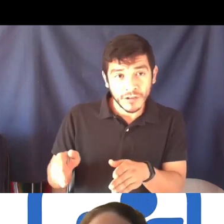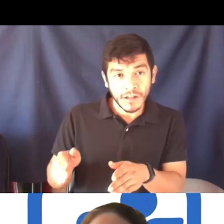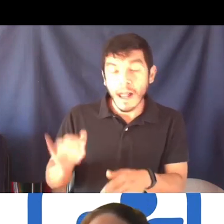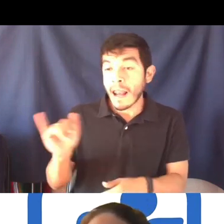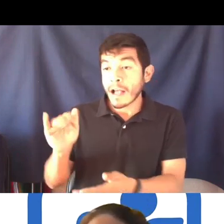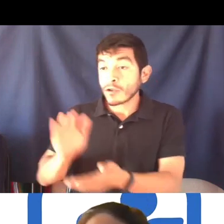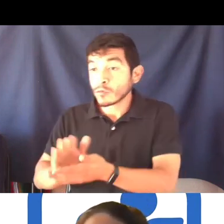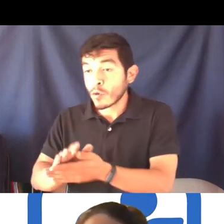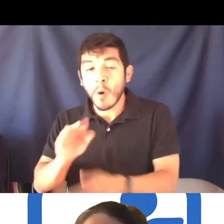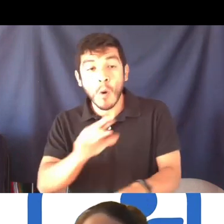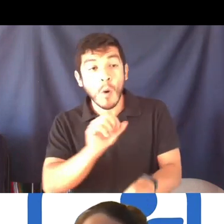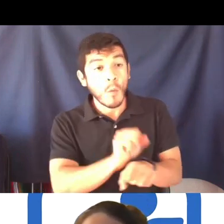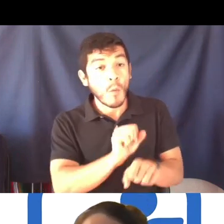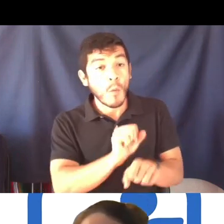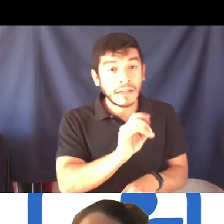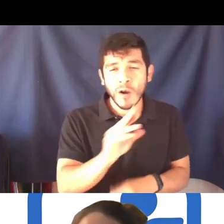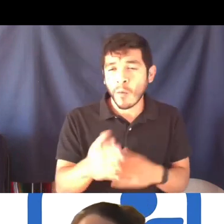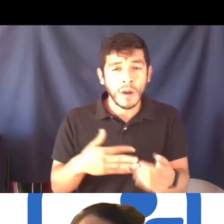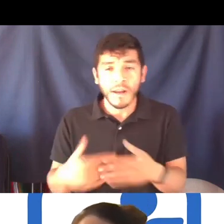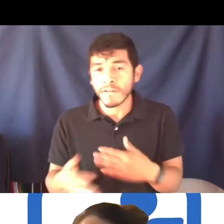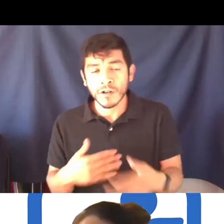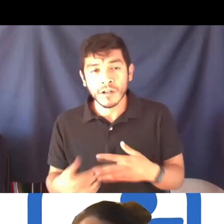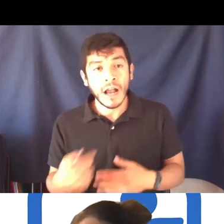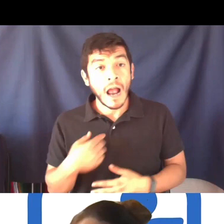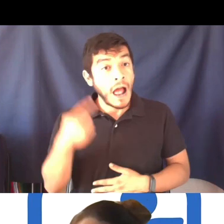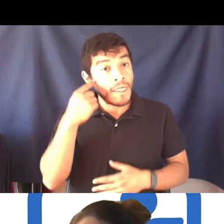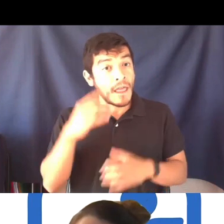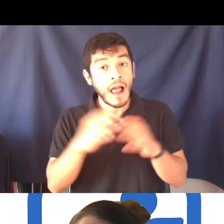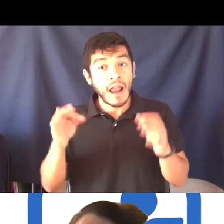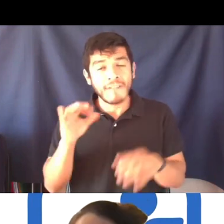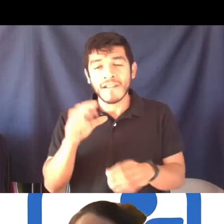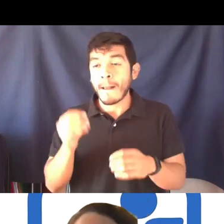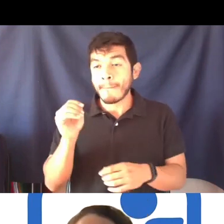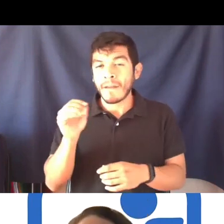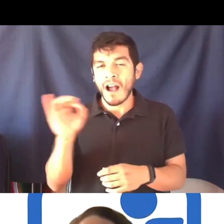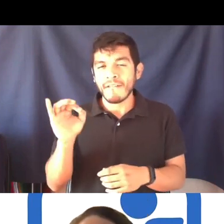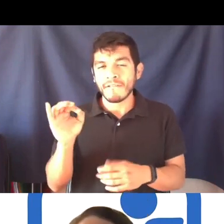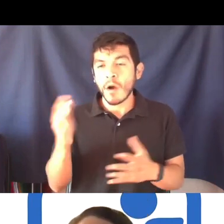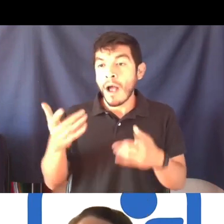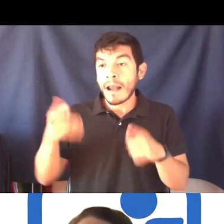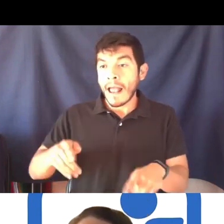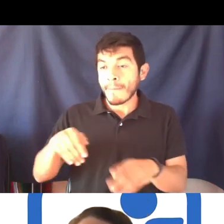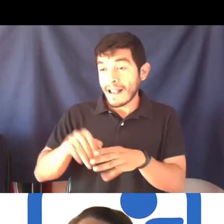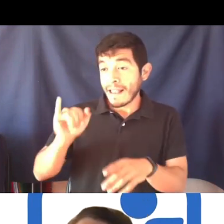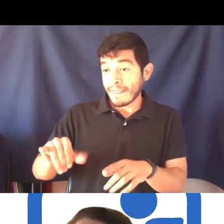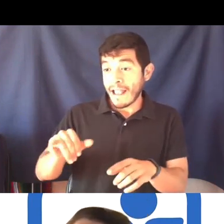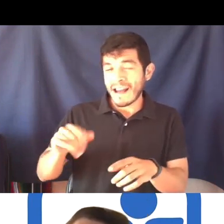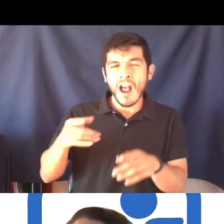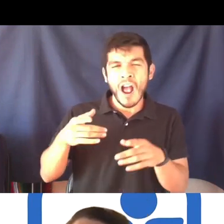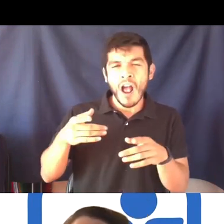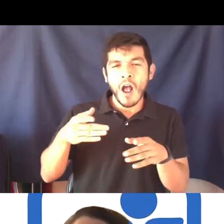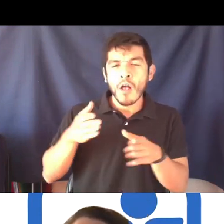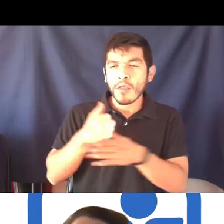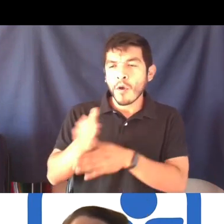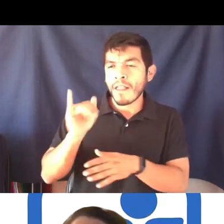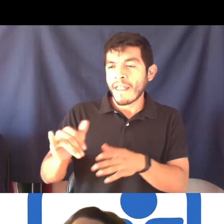or a work site or whatever, I think a lot of the magic of group mentoring happens through the interaction that those young